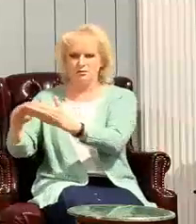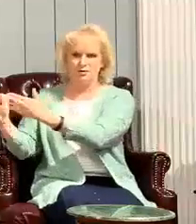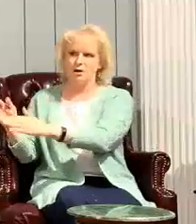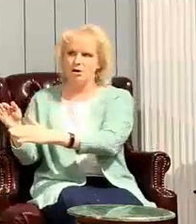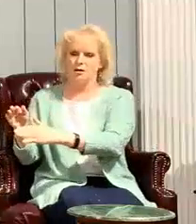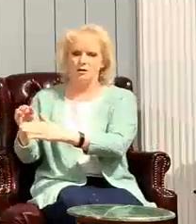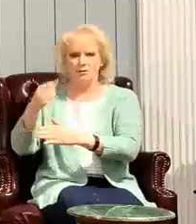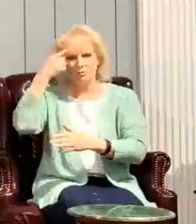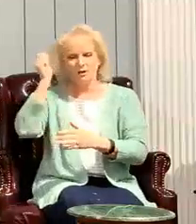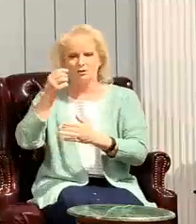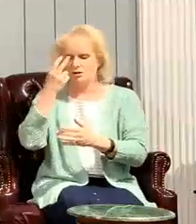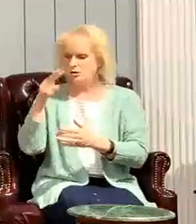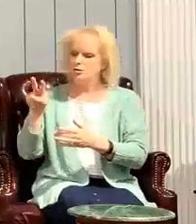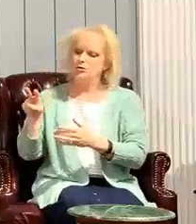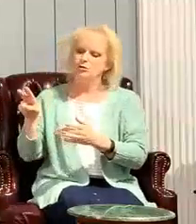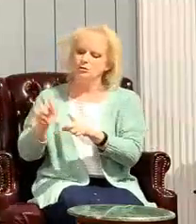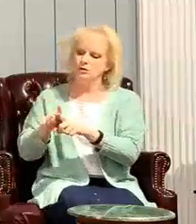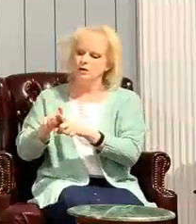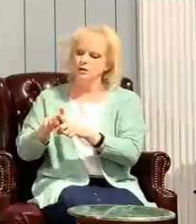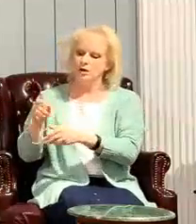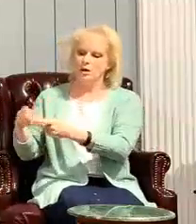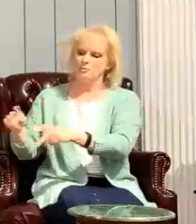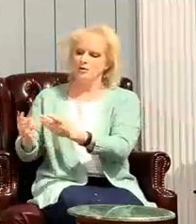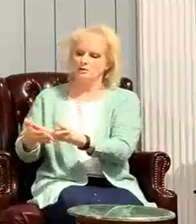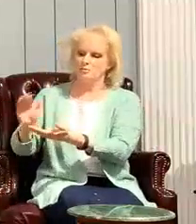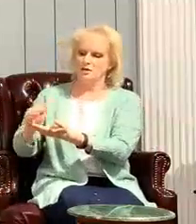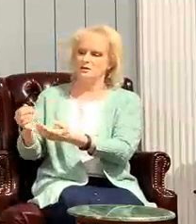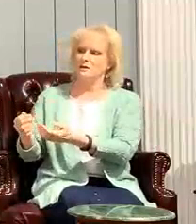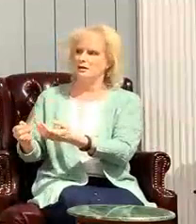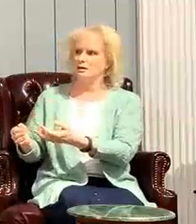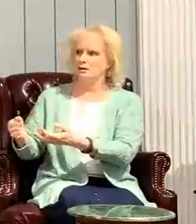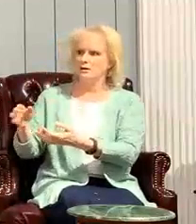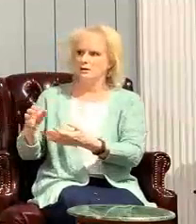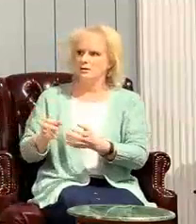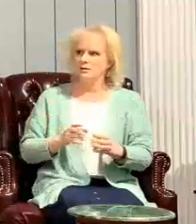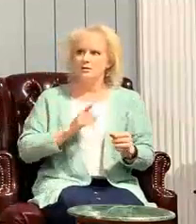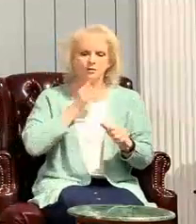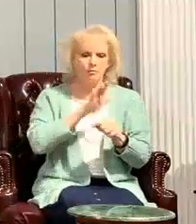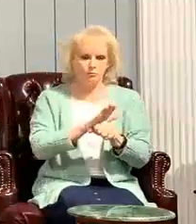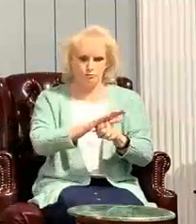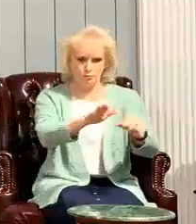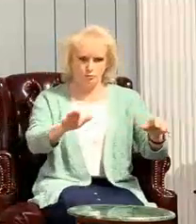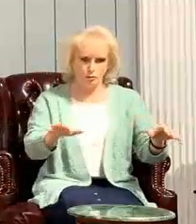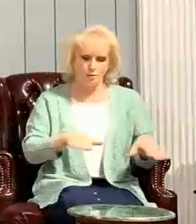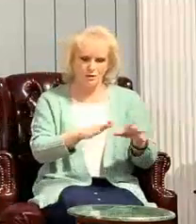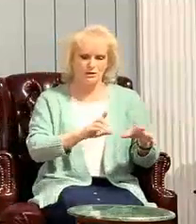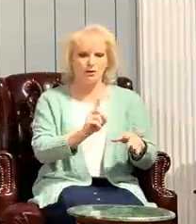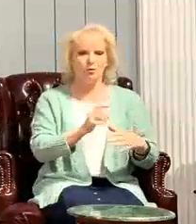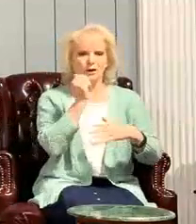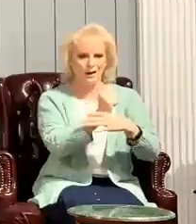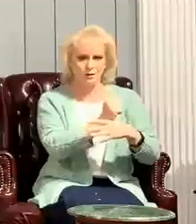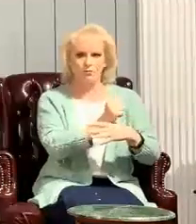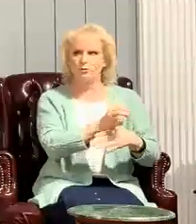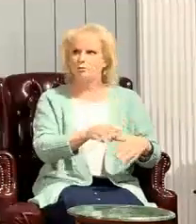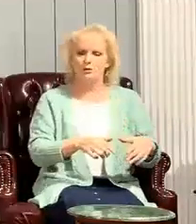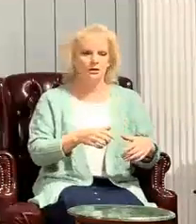place of plenty. It looked like a place of wealth. The promised land, where Abram was, it was a land where you